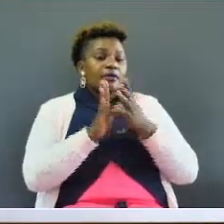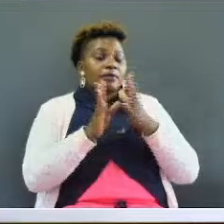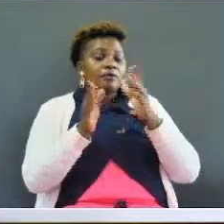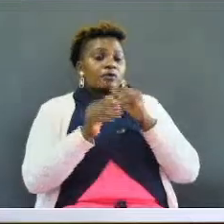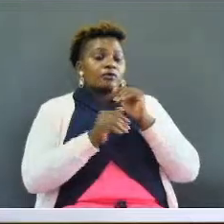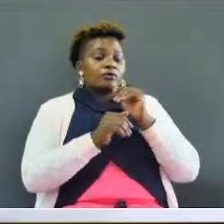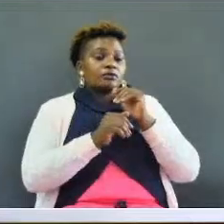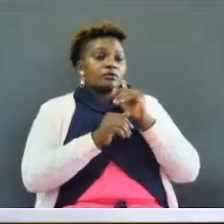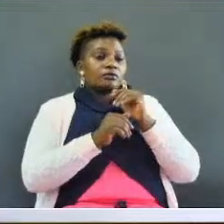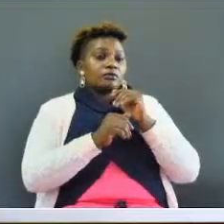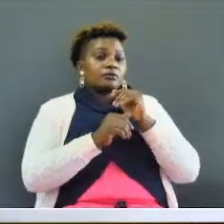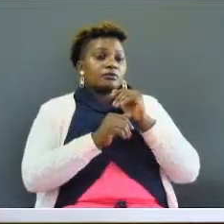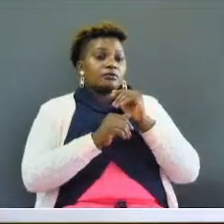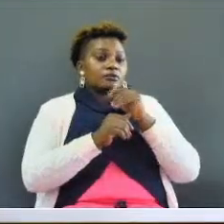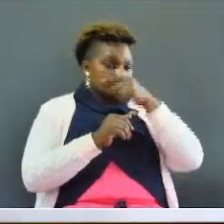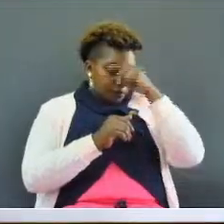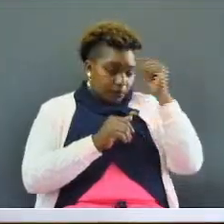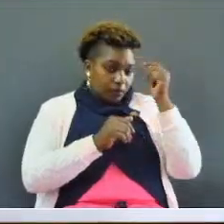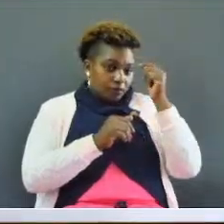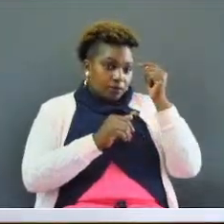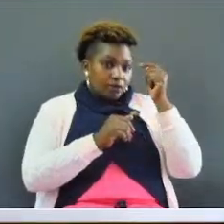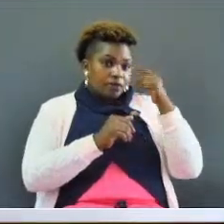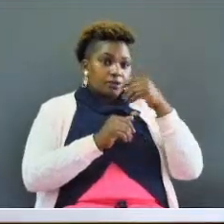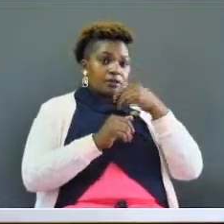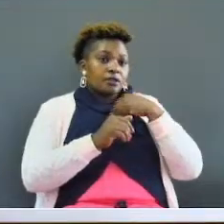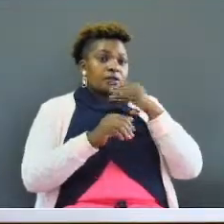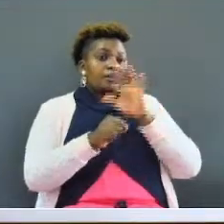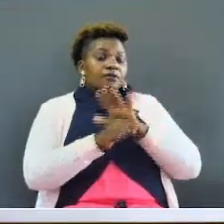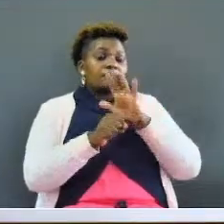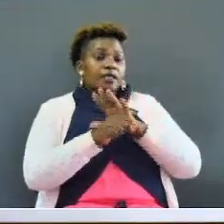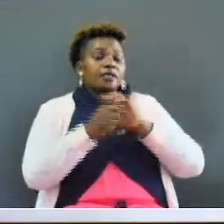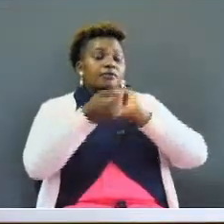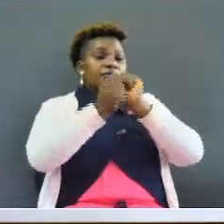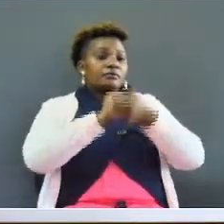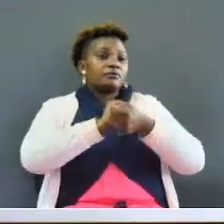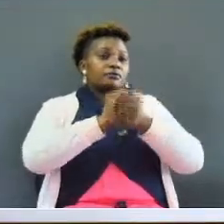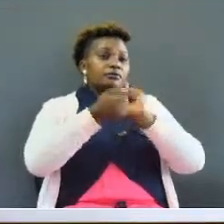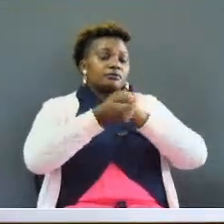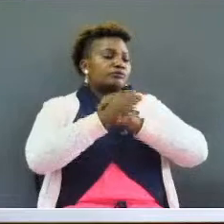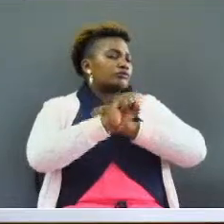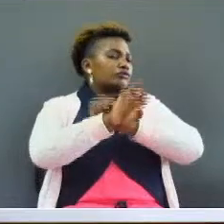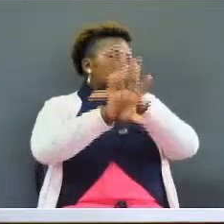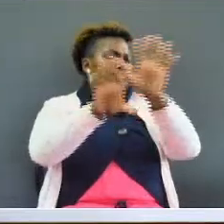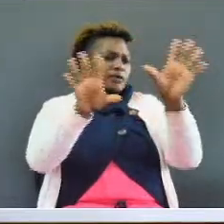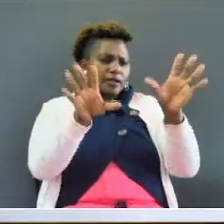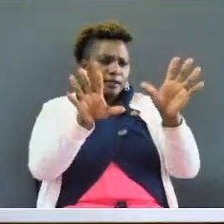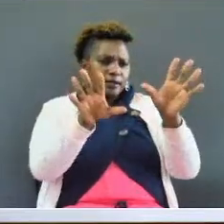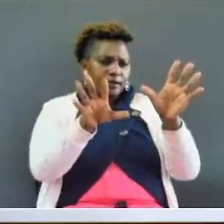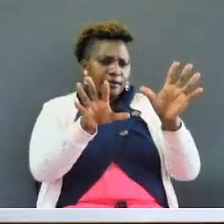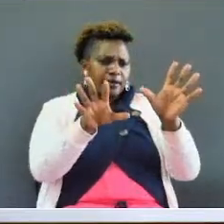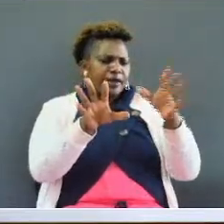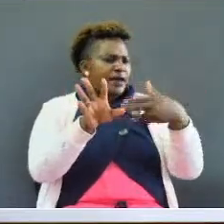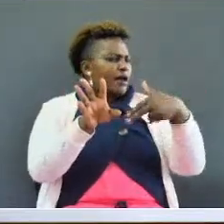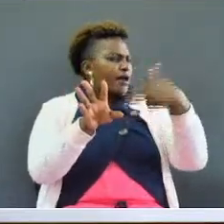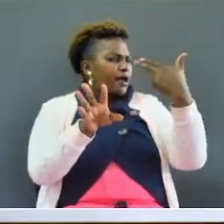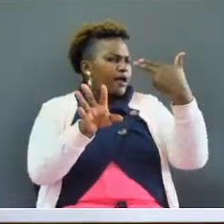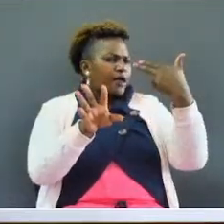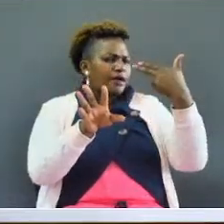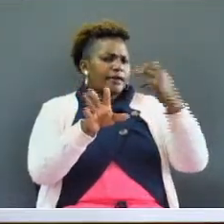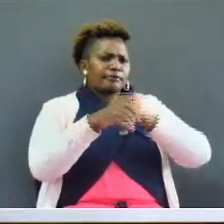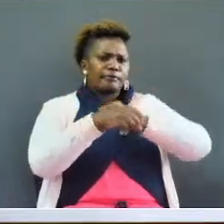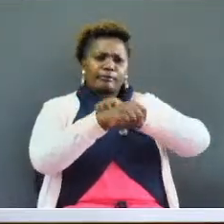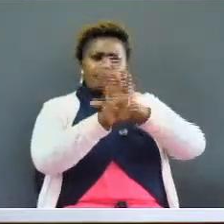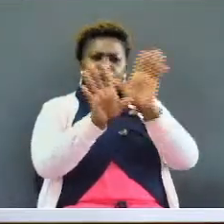dominant because it has many mutations, it is highly